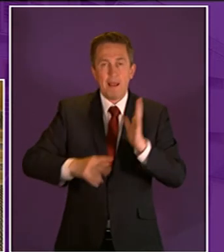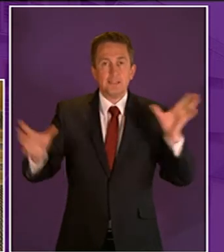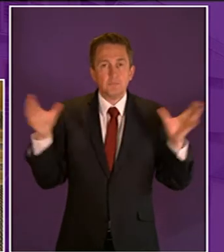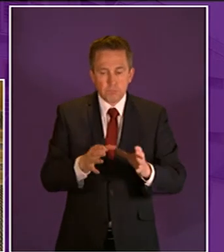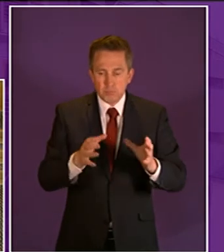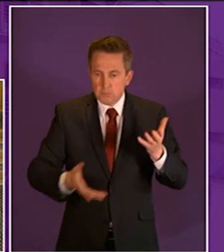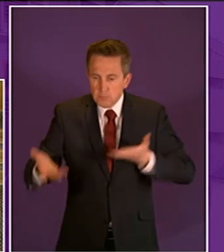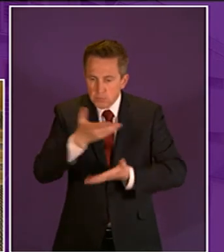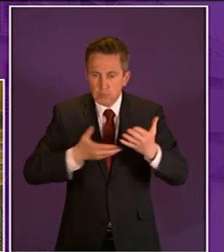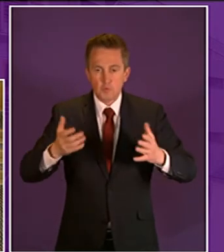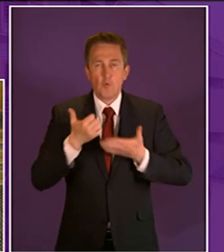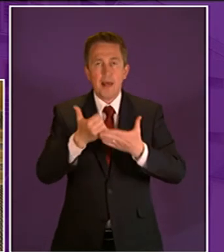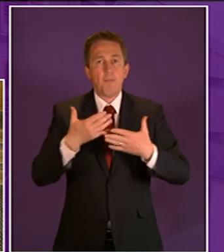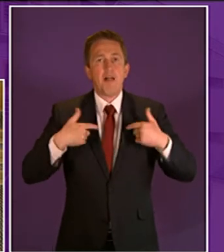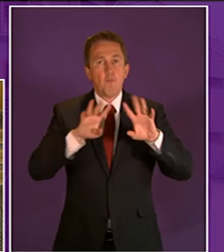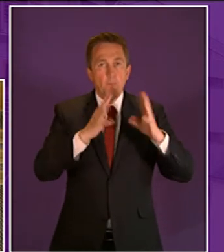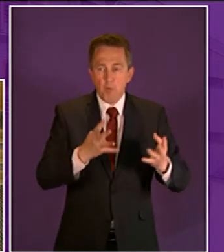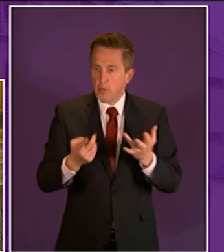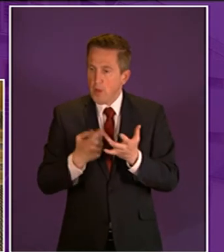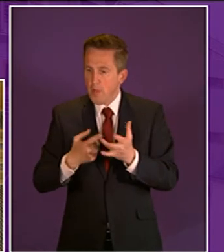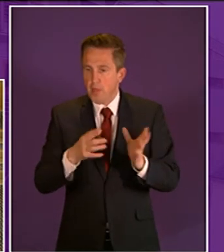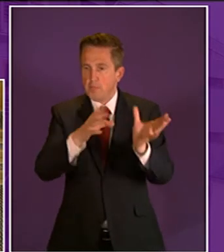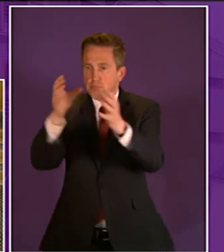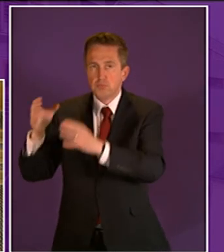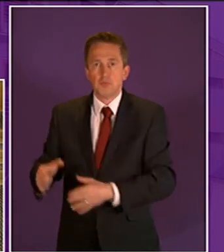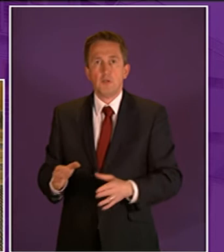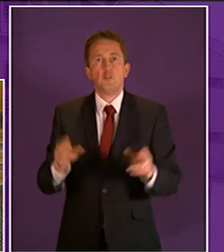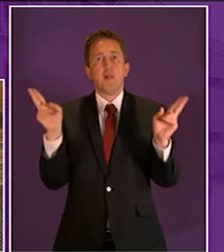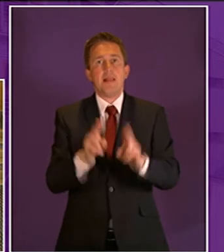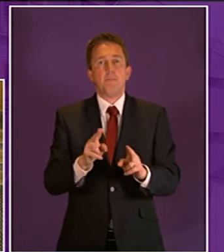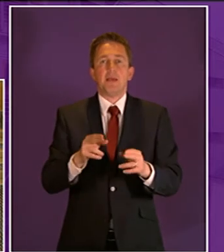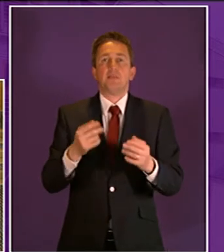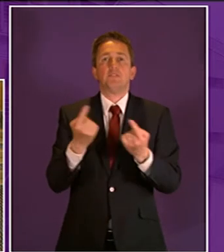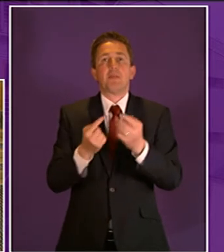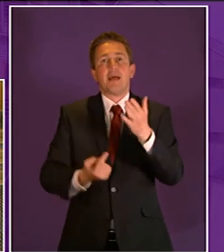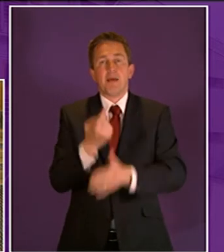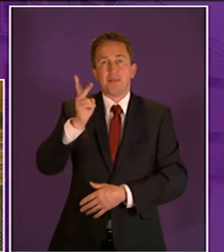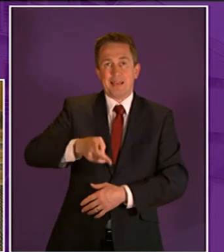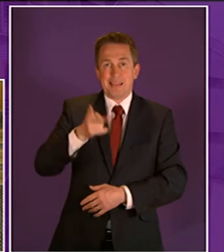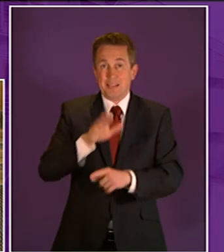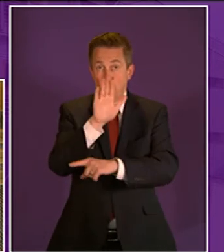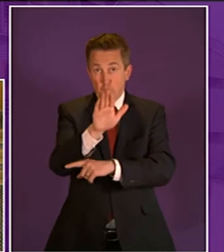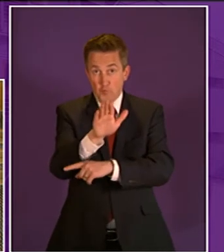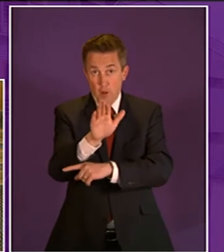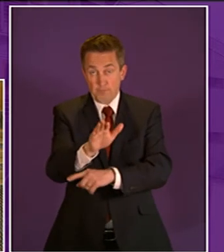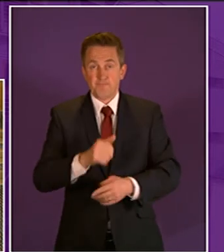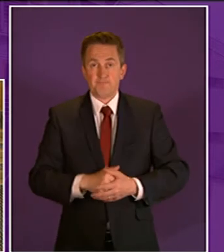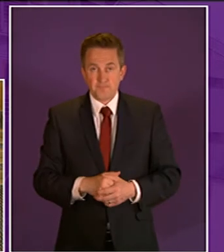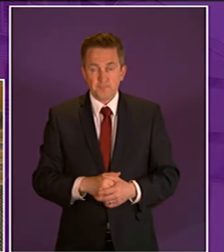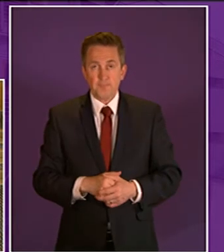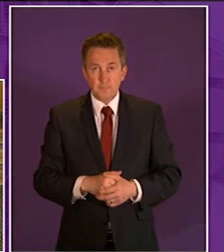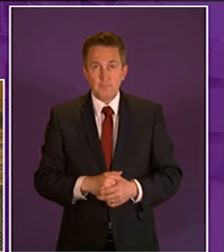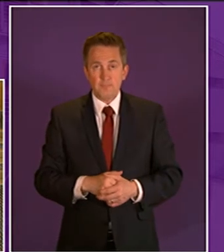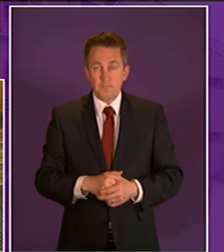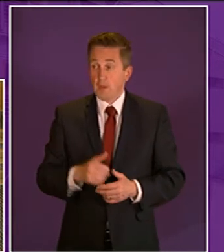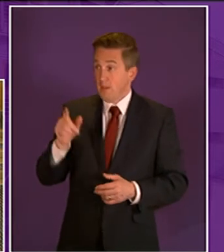to help health boards and other agencies to mitigate the risk from further ransomware and other cyber attacks. However, due to